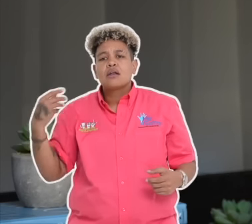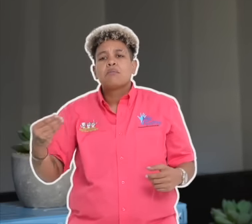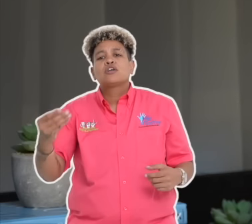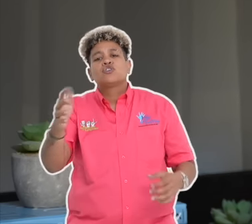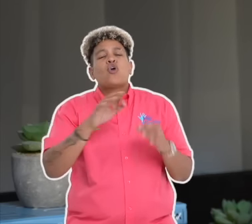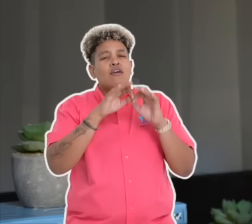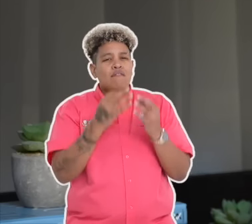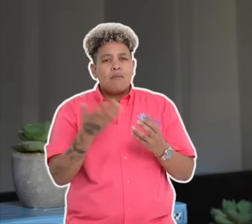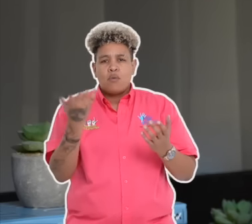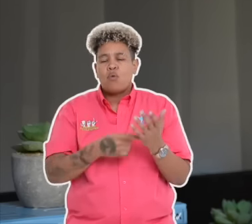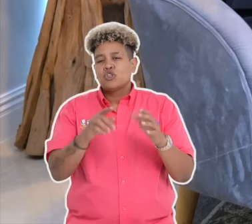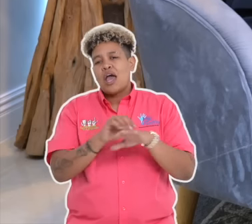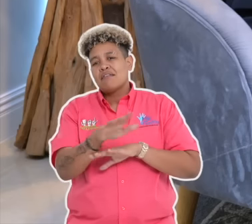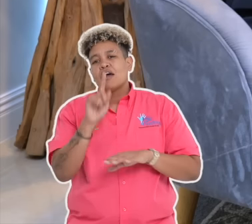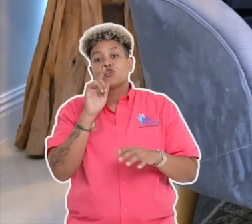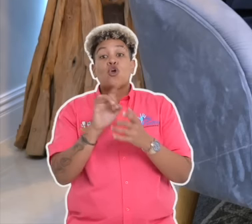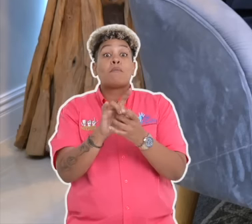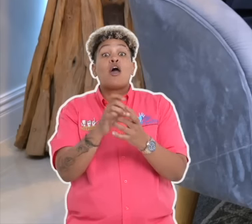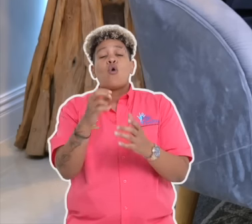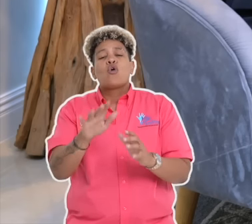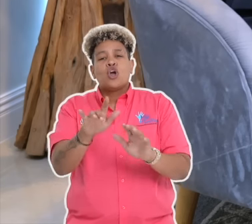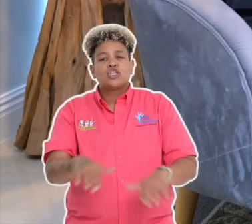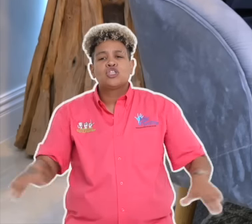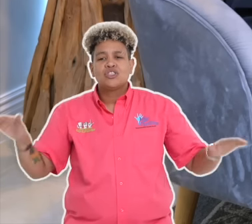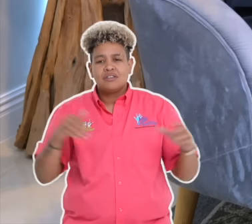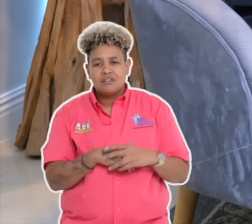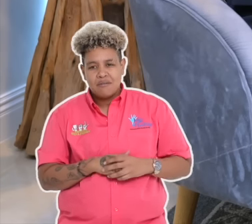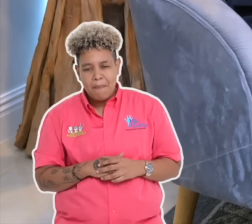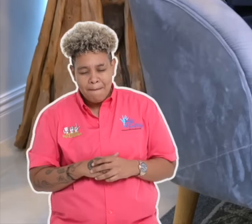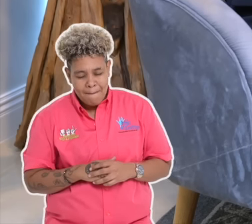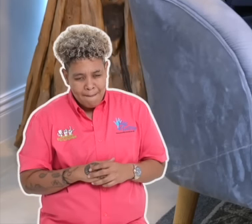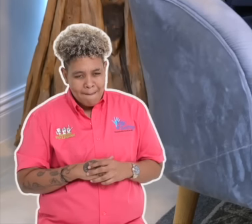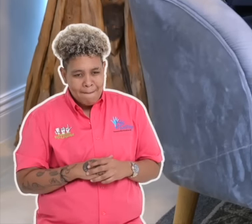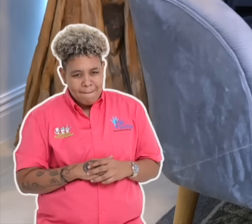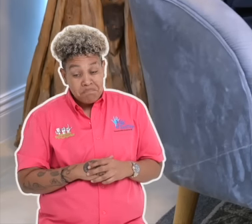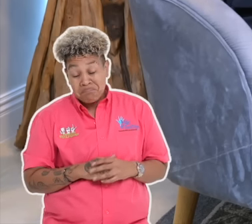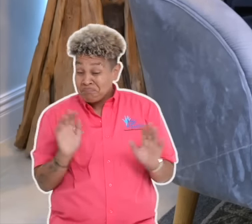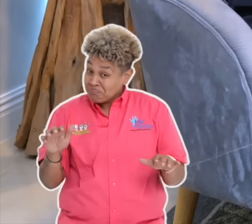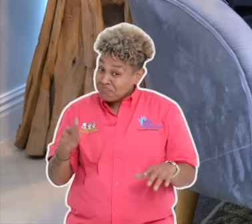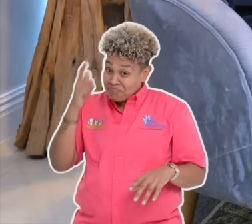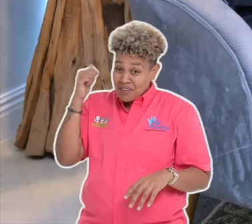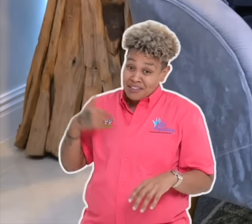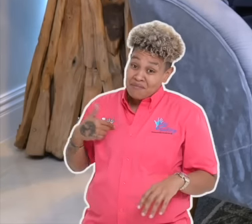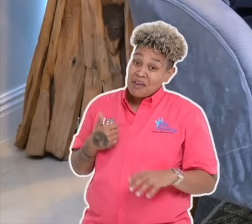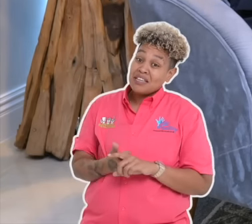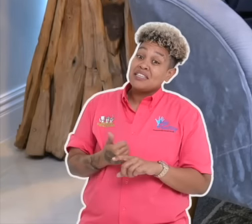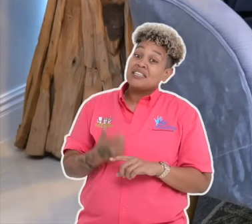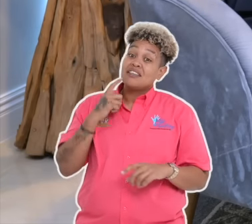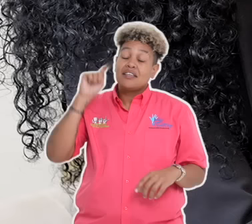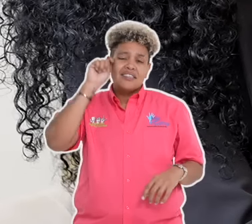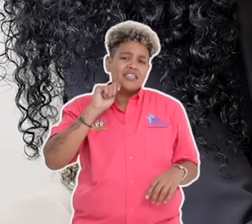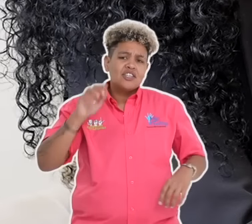not pass it on to partners or to children? So because of my